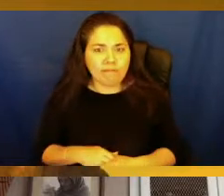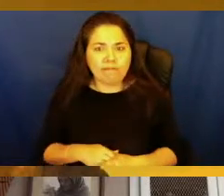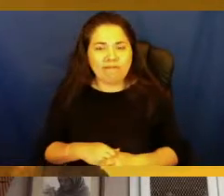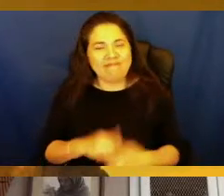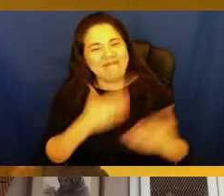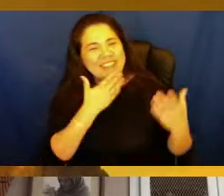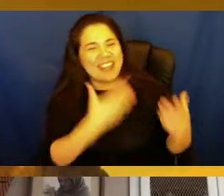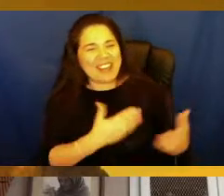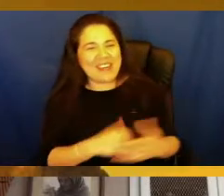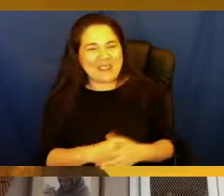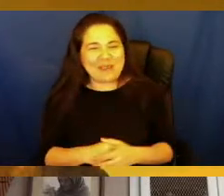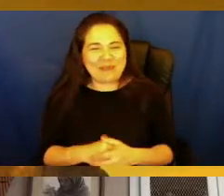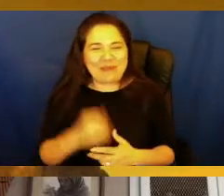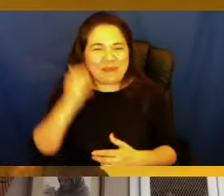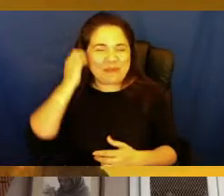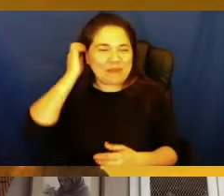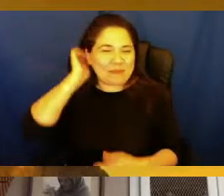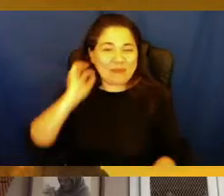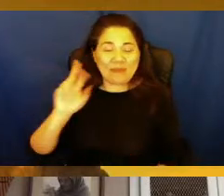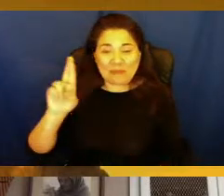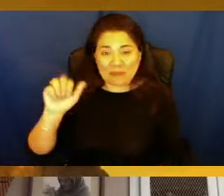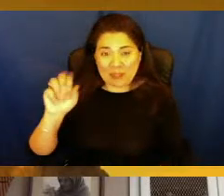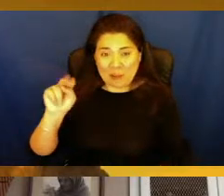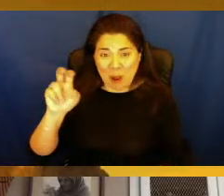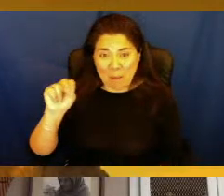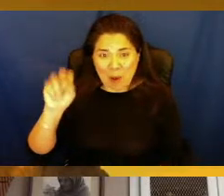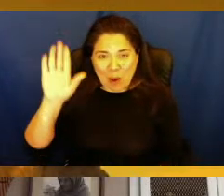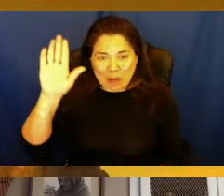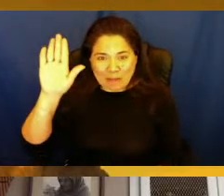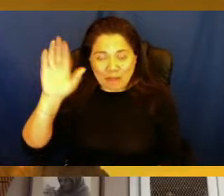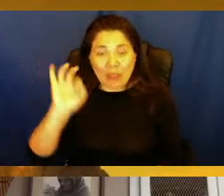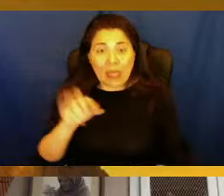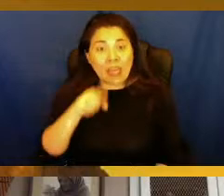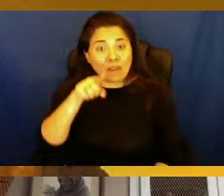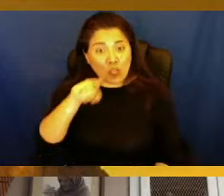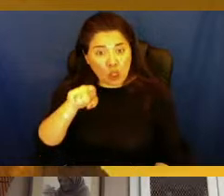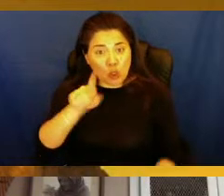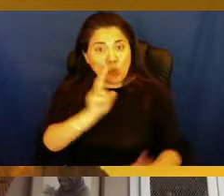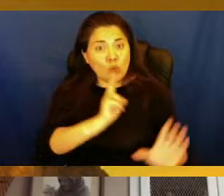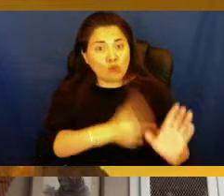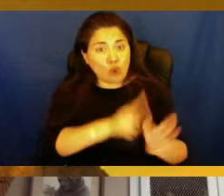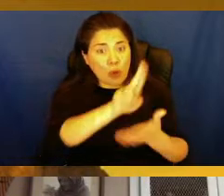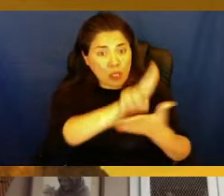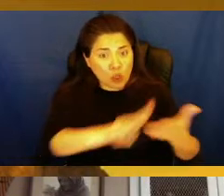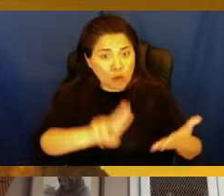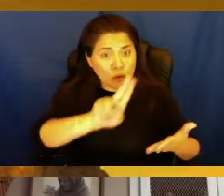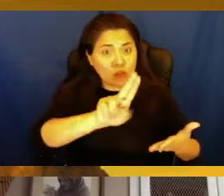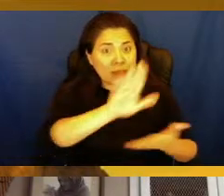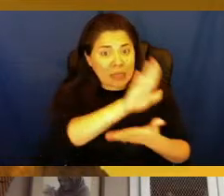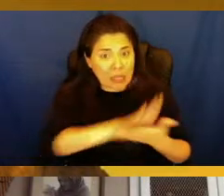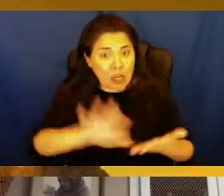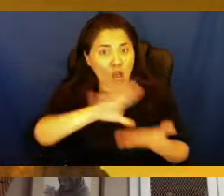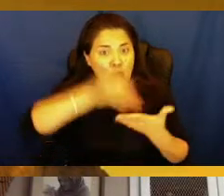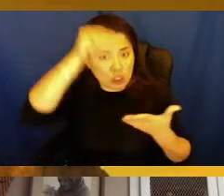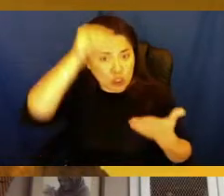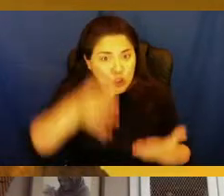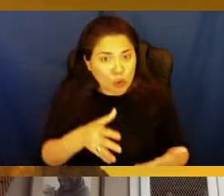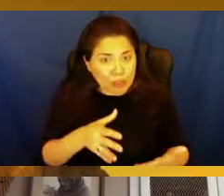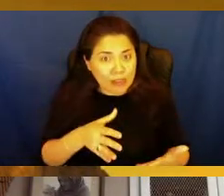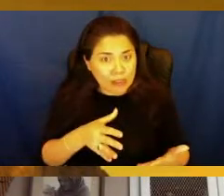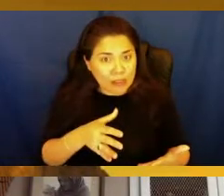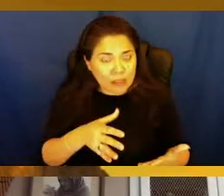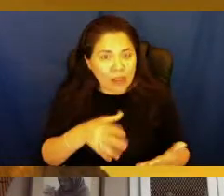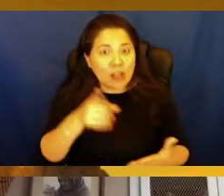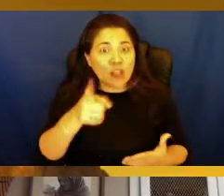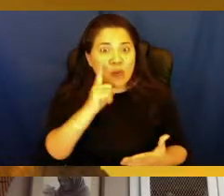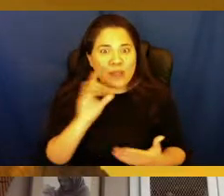Thank you for that. Yeah, I'd also like to say that if you're a university student or a college student, look, seek out the Dr.